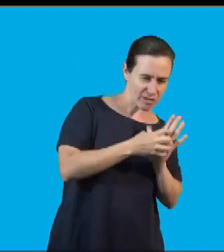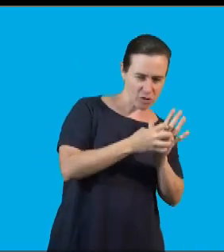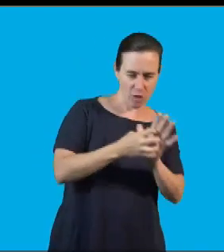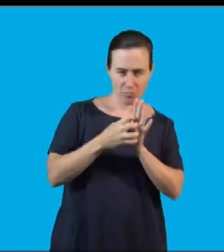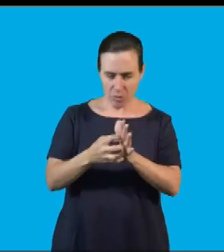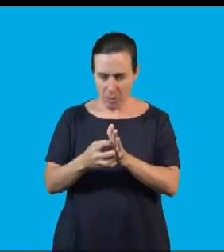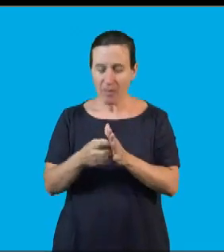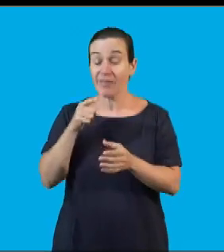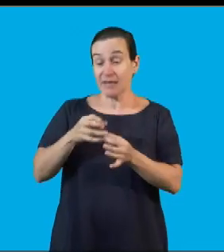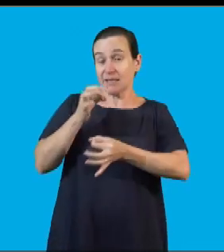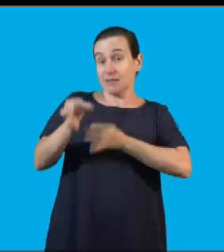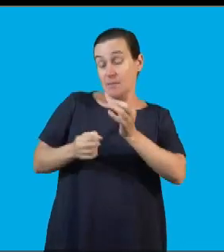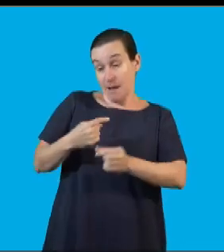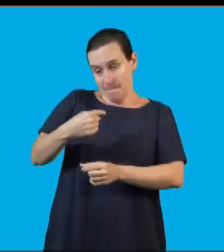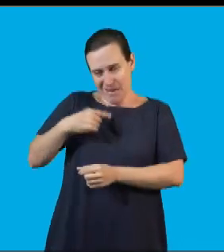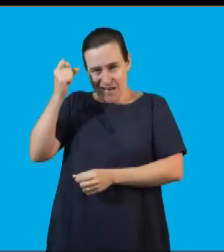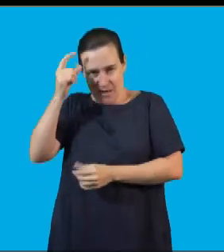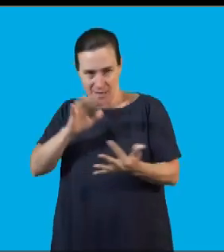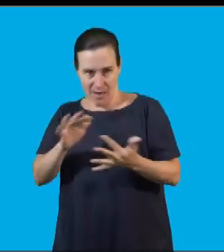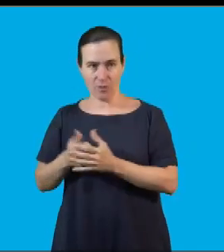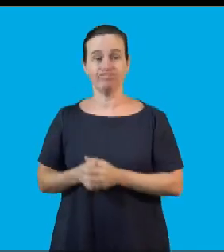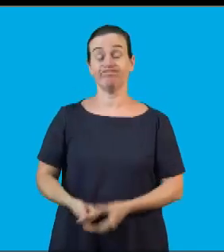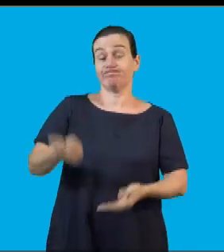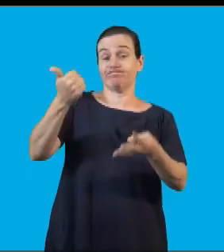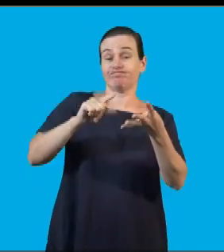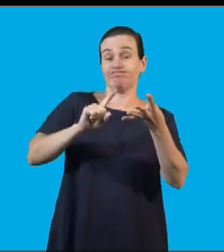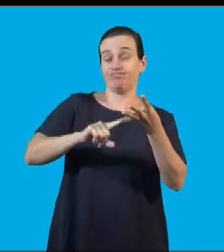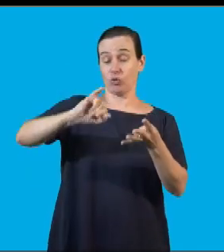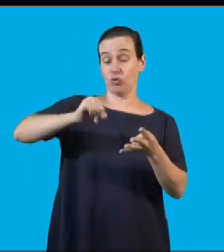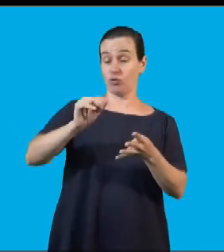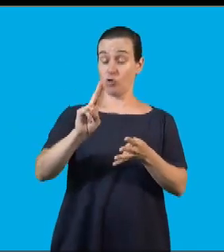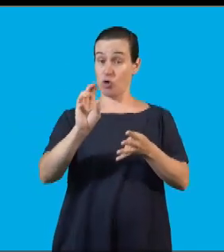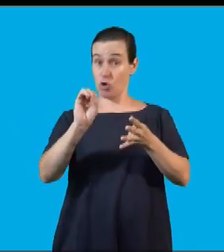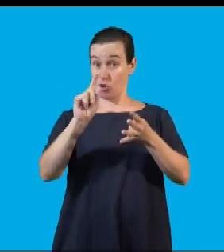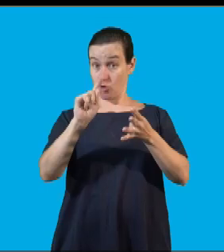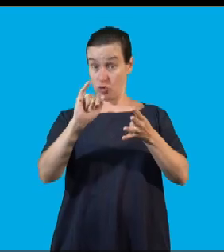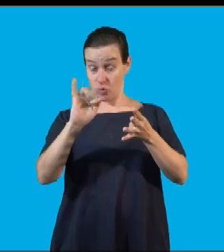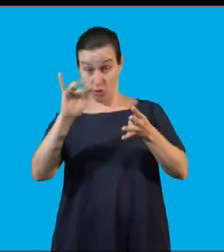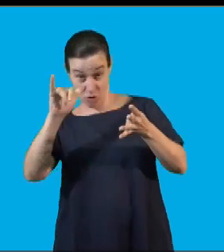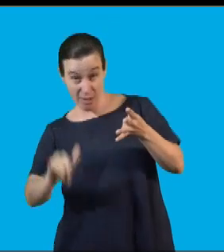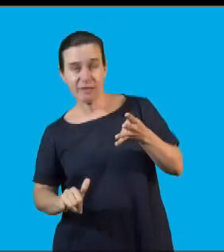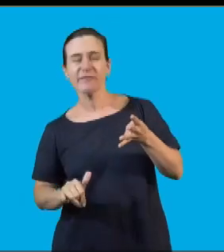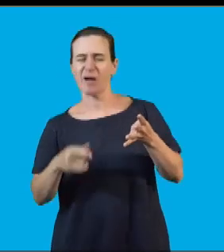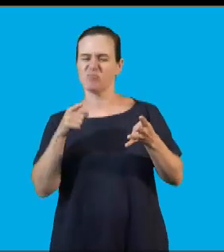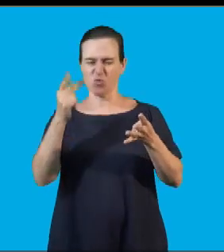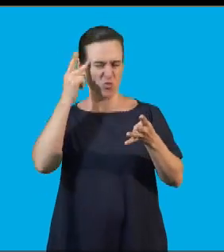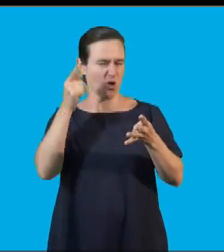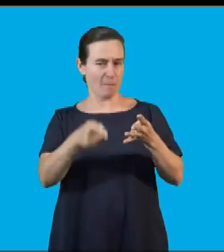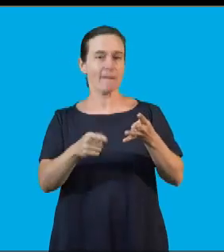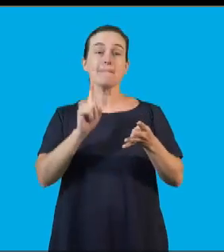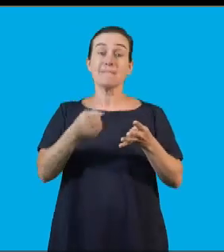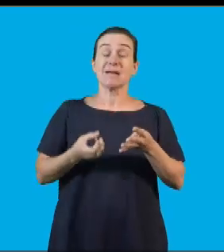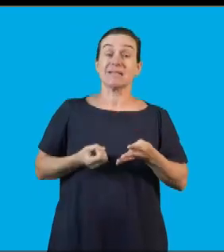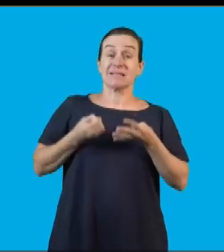and explain your understanding clearly. Justify is a word that you are familiar with. This